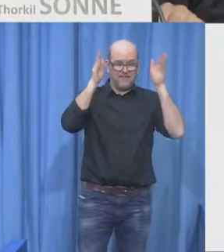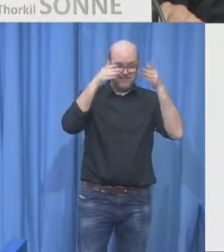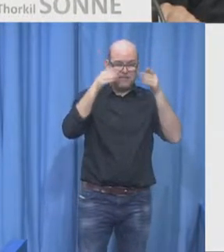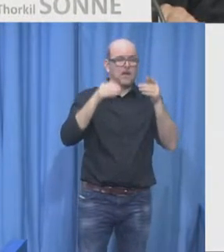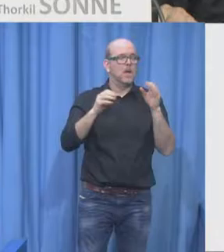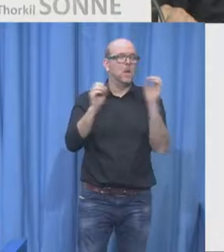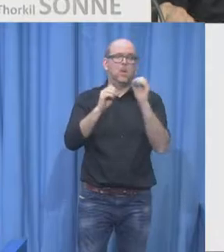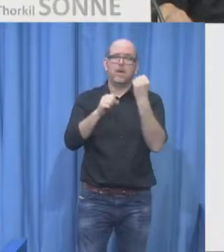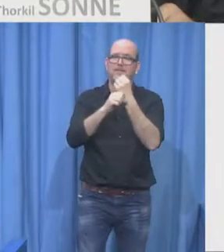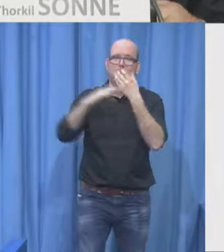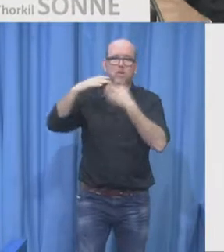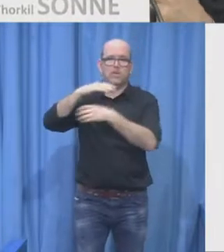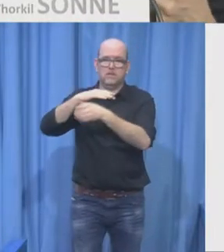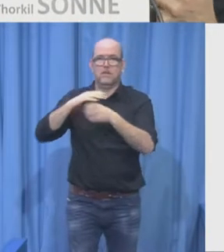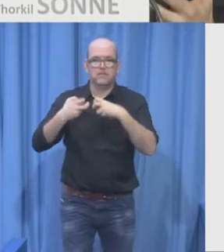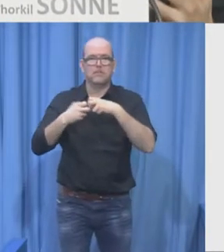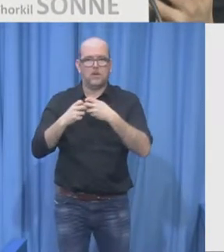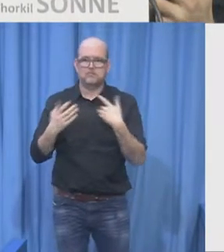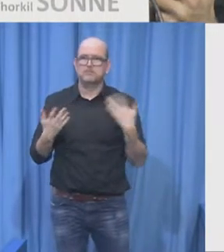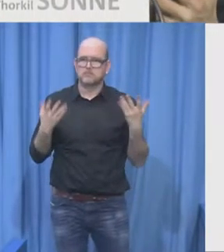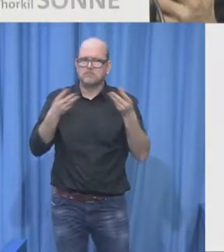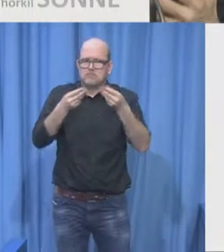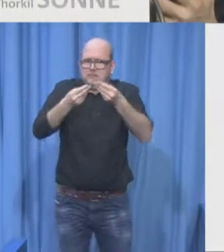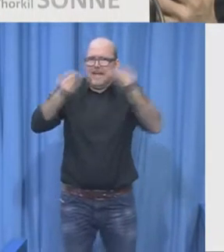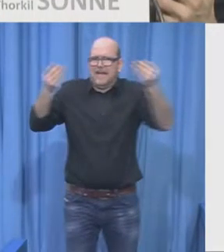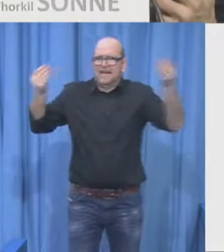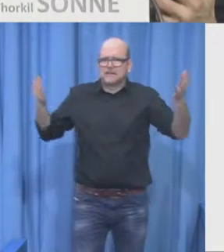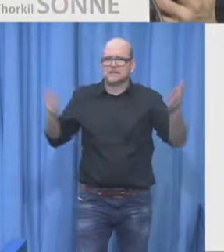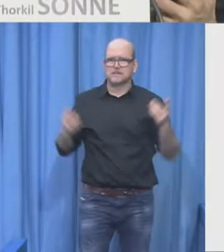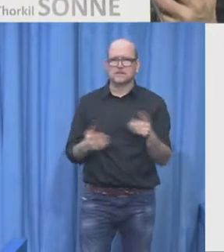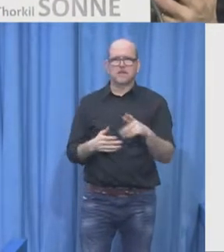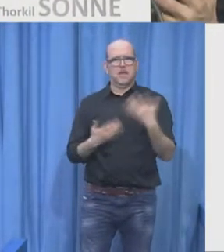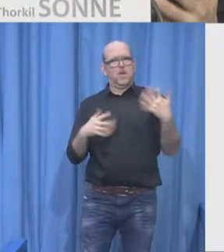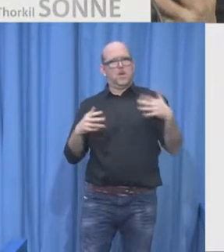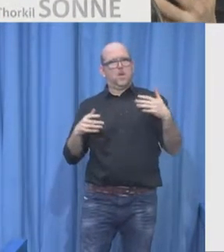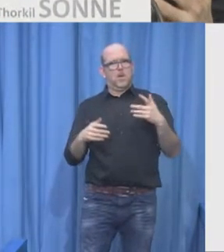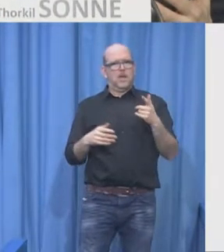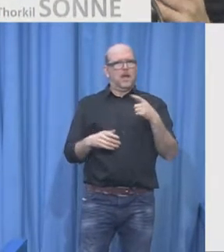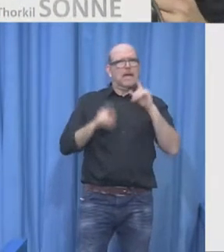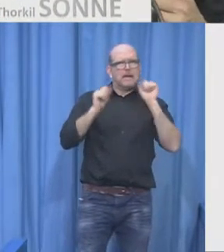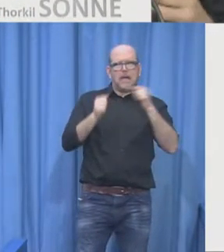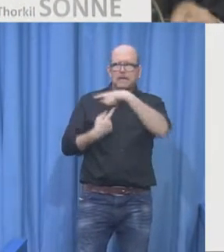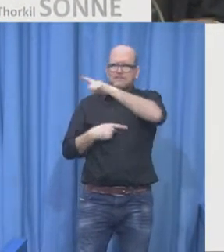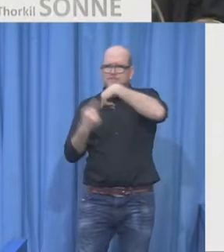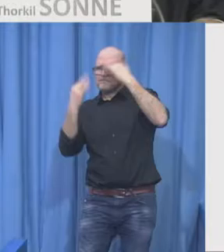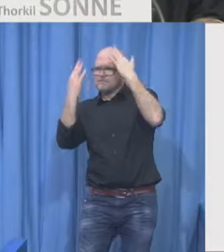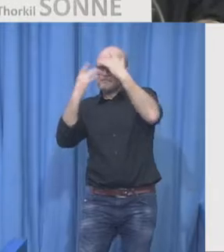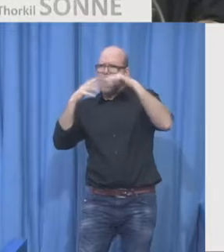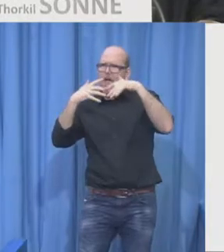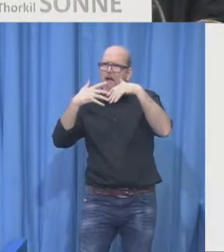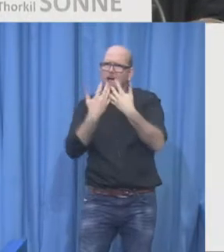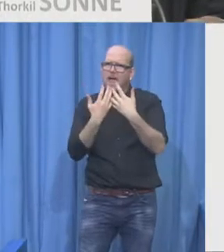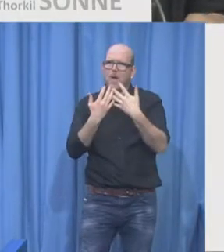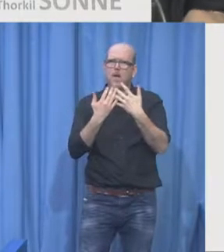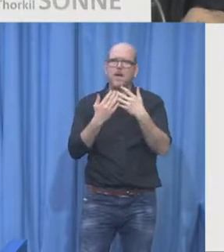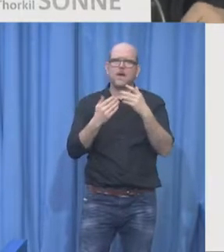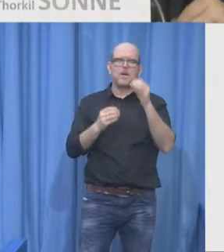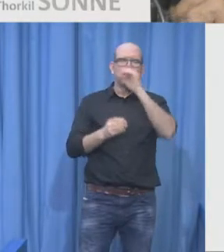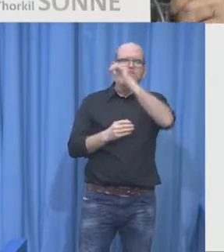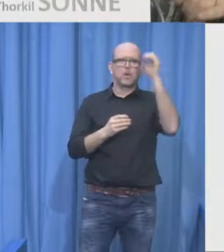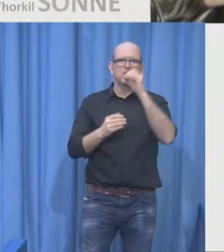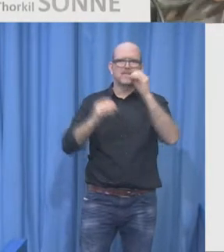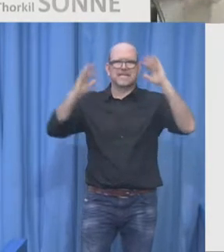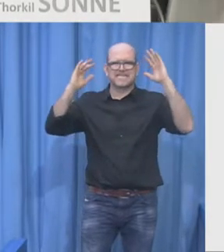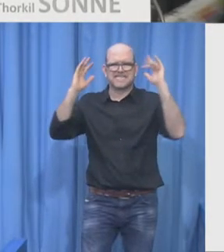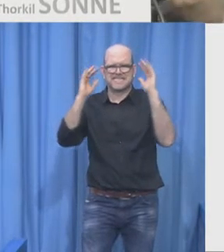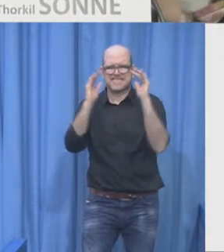stress levels because you have to grow your management skills to work with autistic people. And